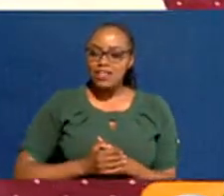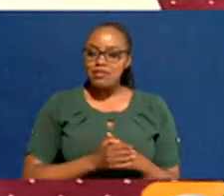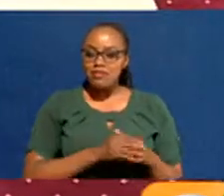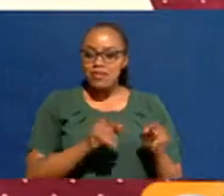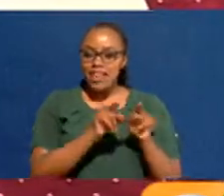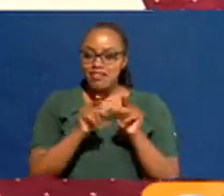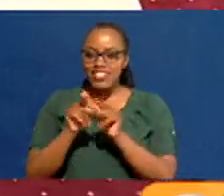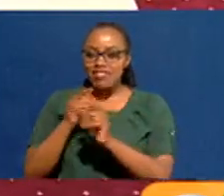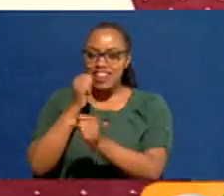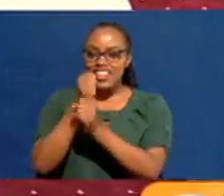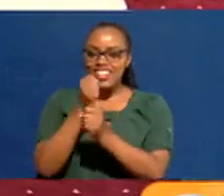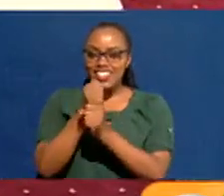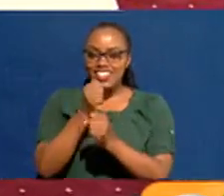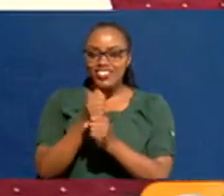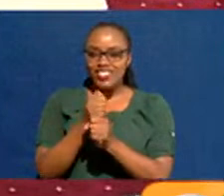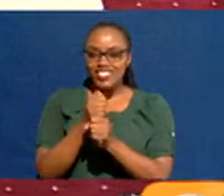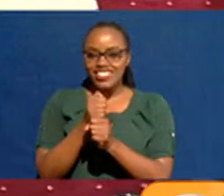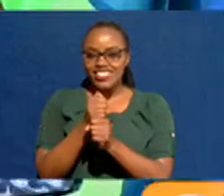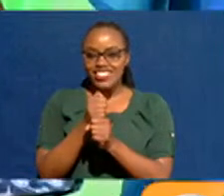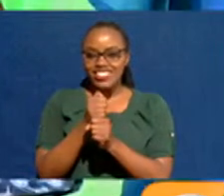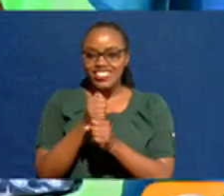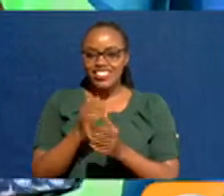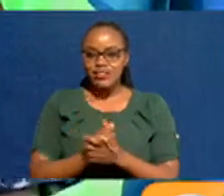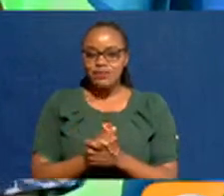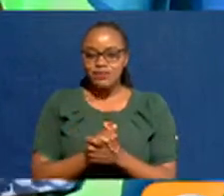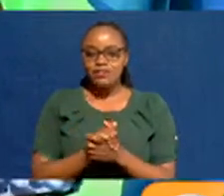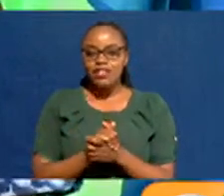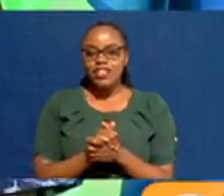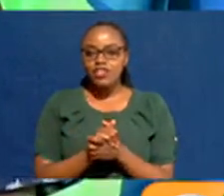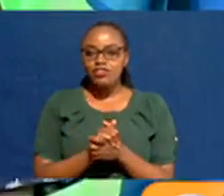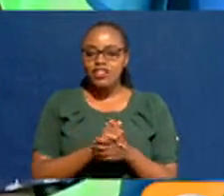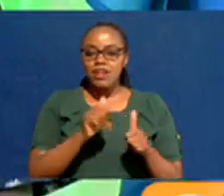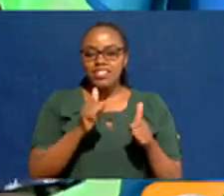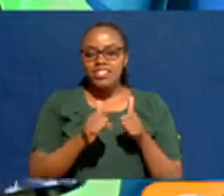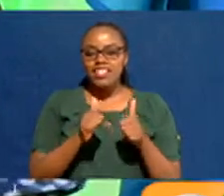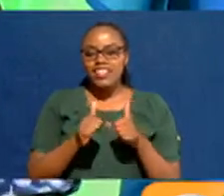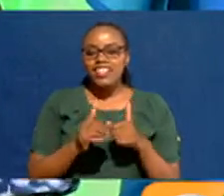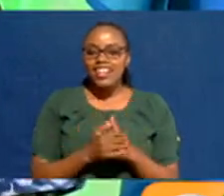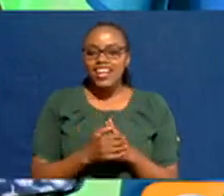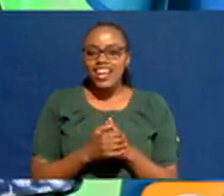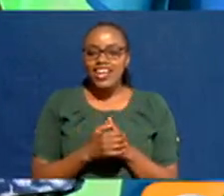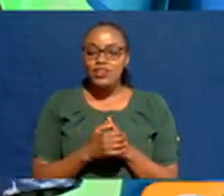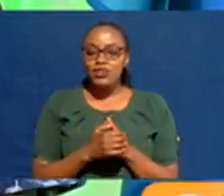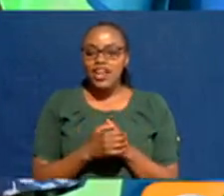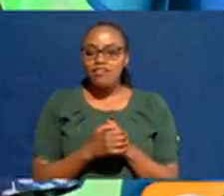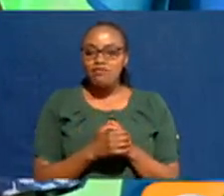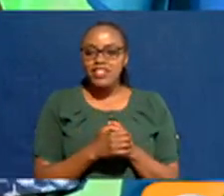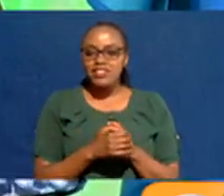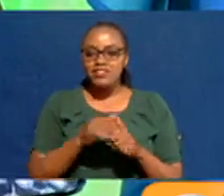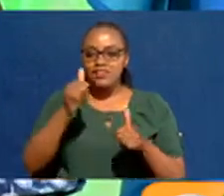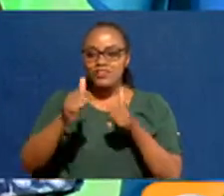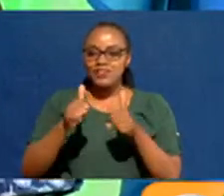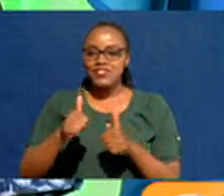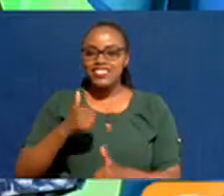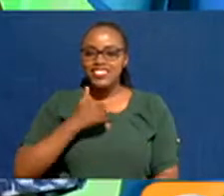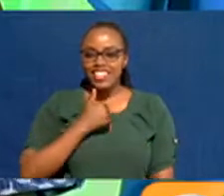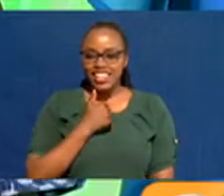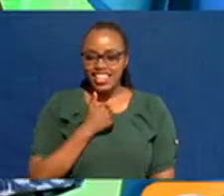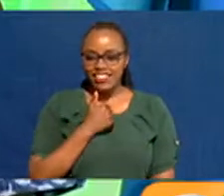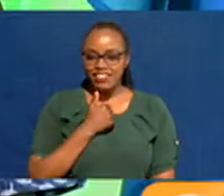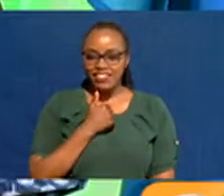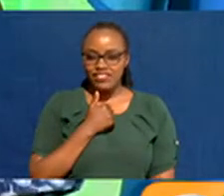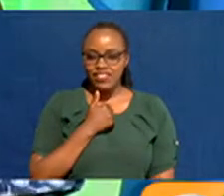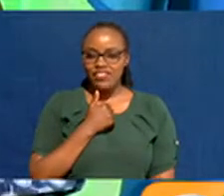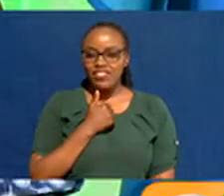public, we consider the matter as good as prosecuted. In fact, we have done well. That is why you are raising the issues, which means our concerns